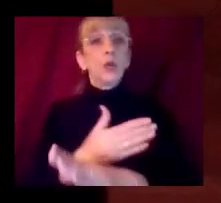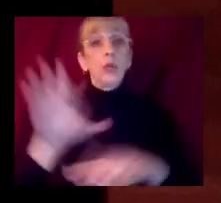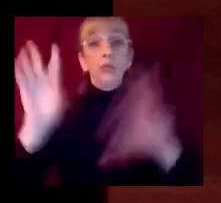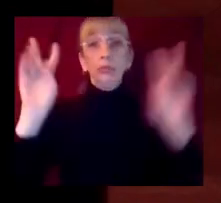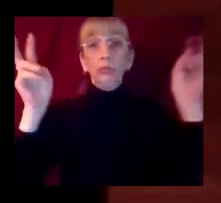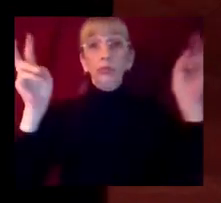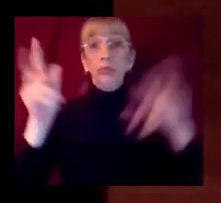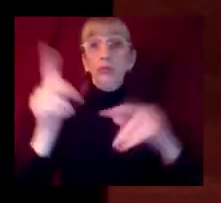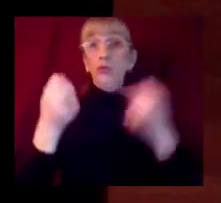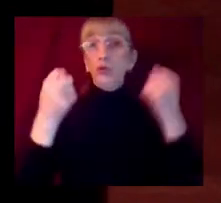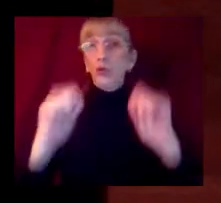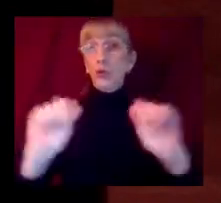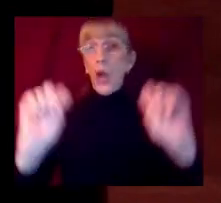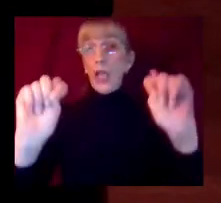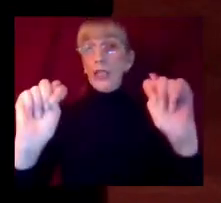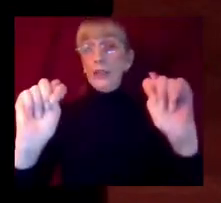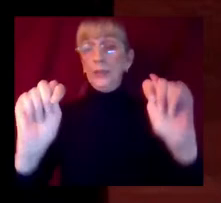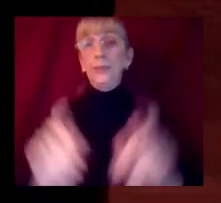is. Okay.